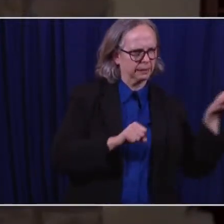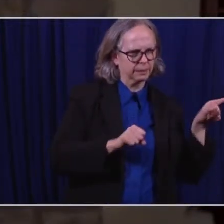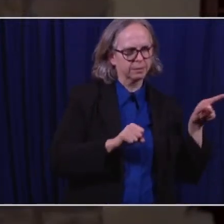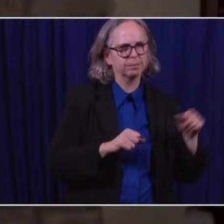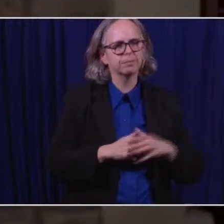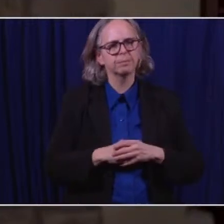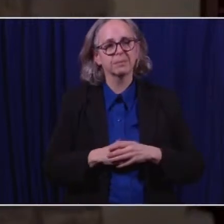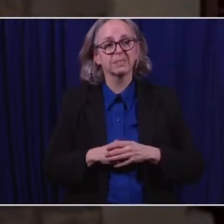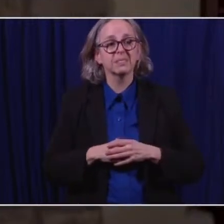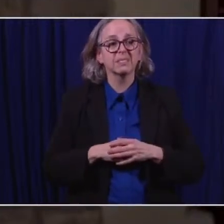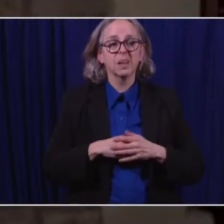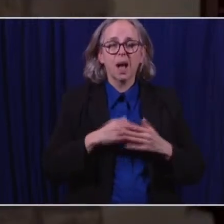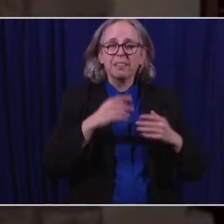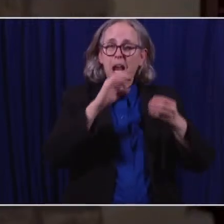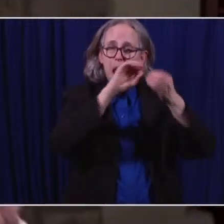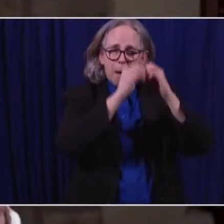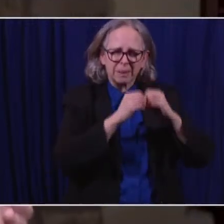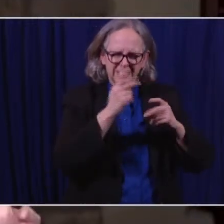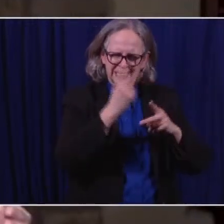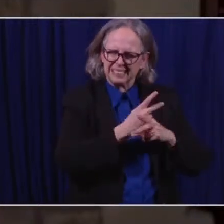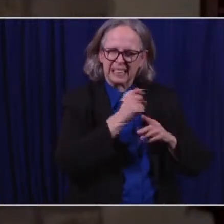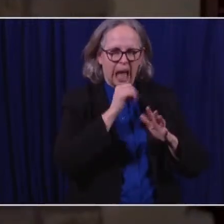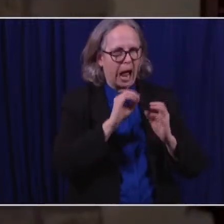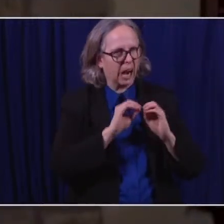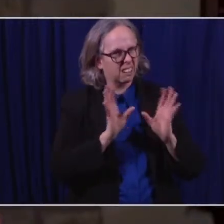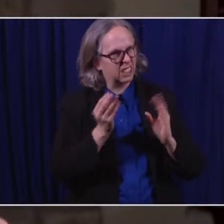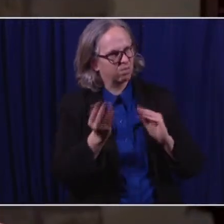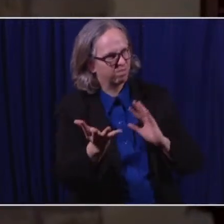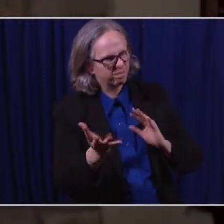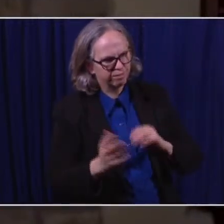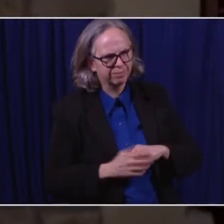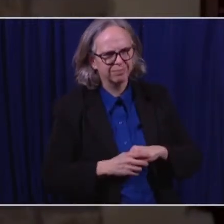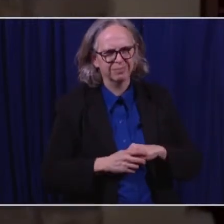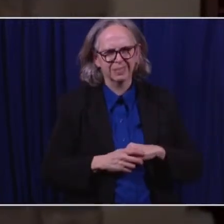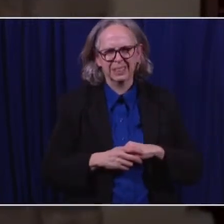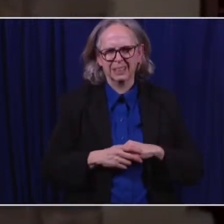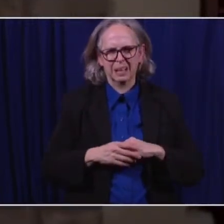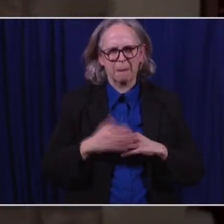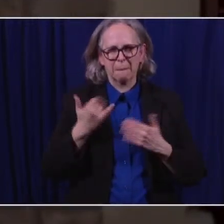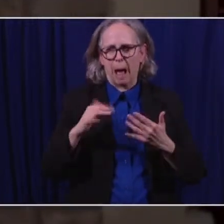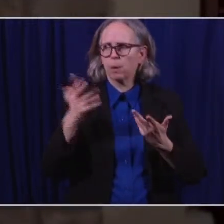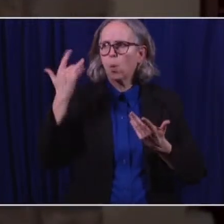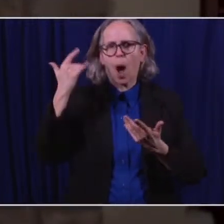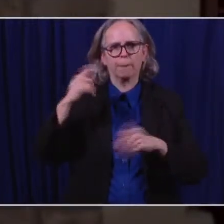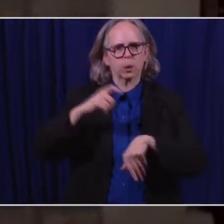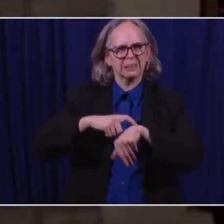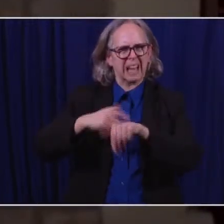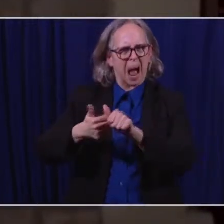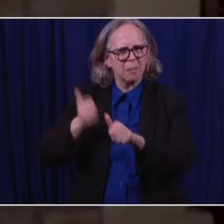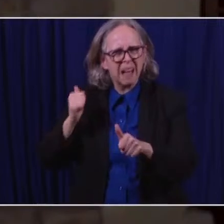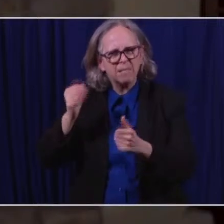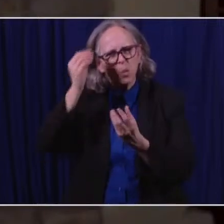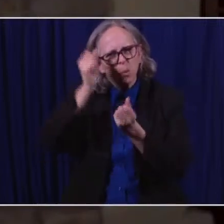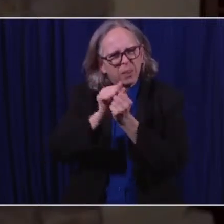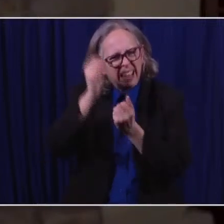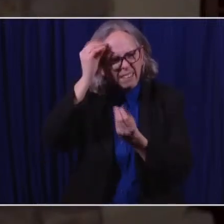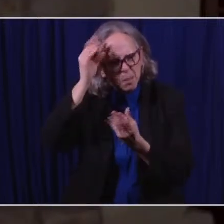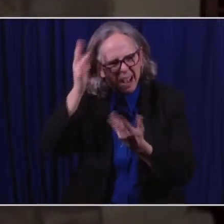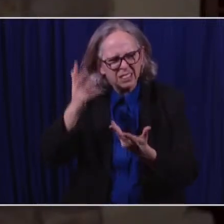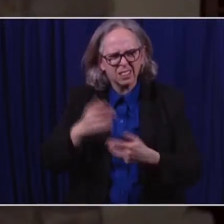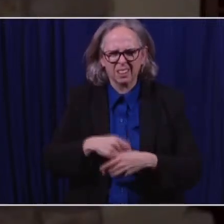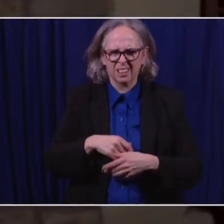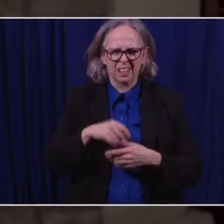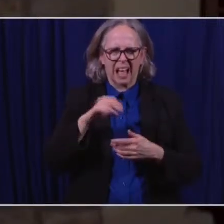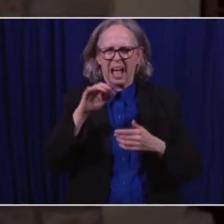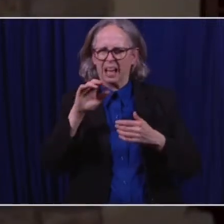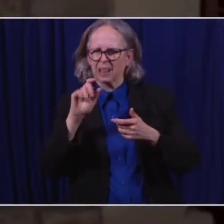data that we knew stuff. It may have been, it's a day or two behind, lagging on what is the input, but I think it was around